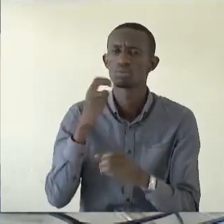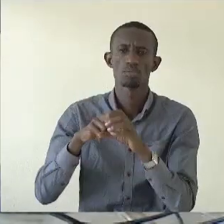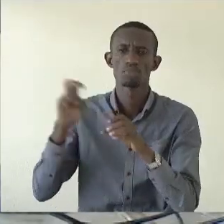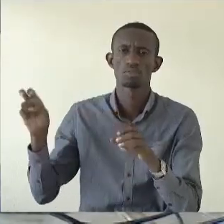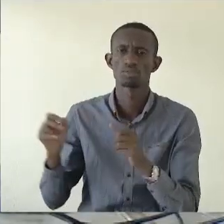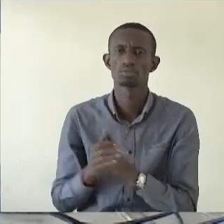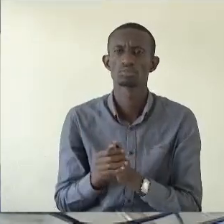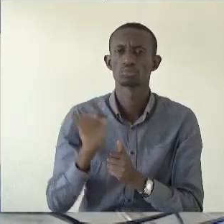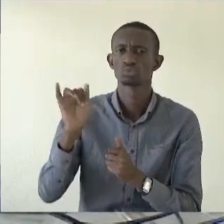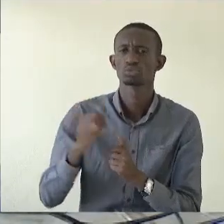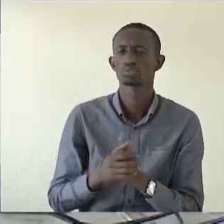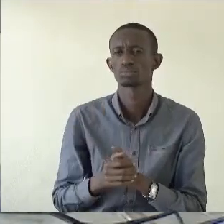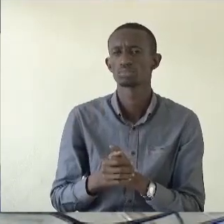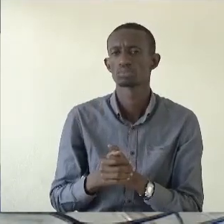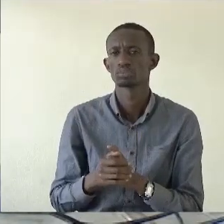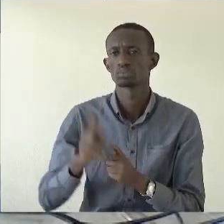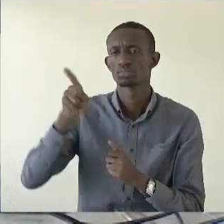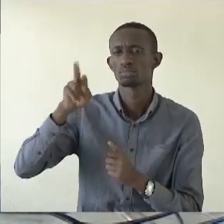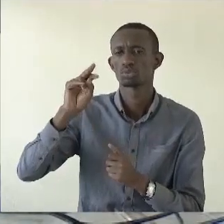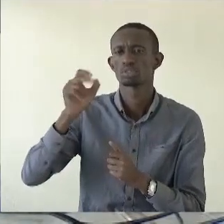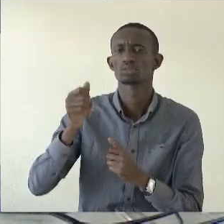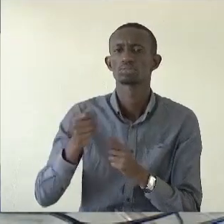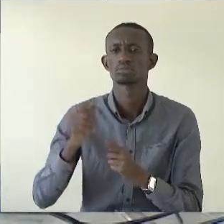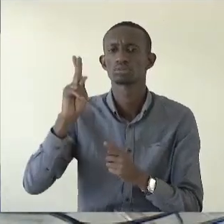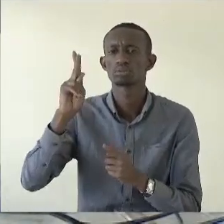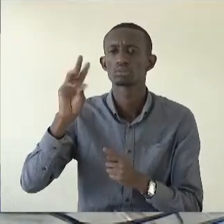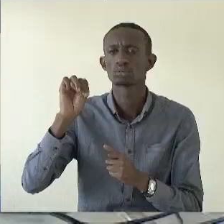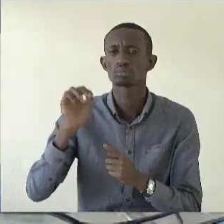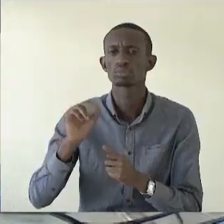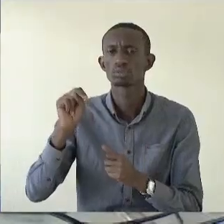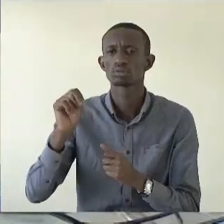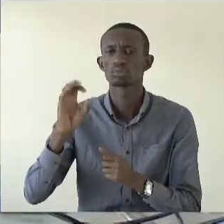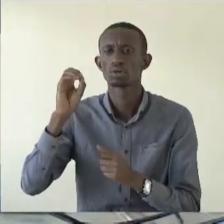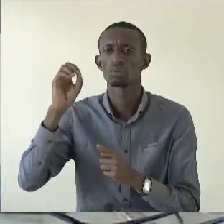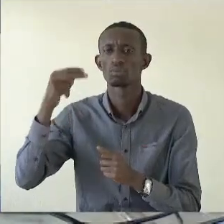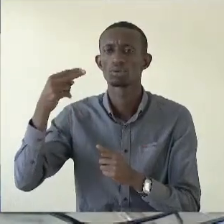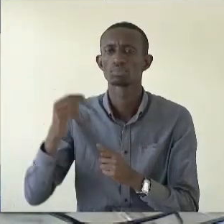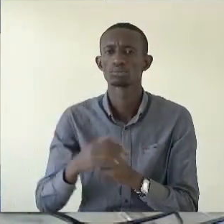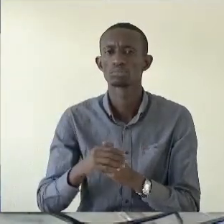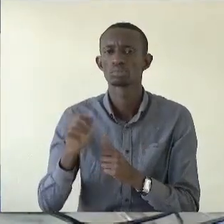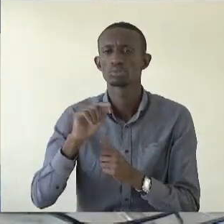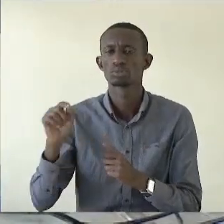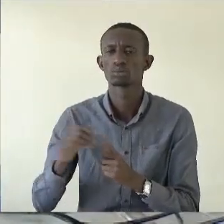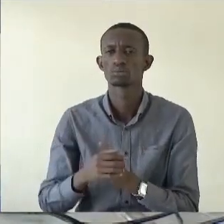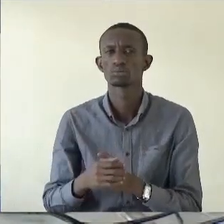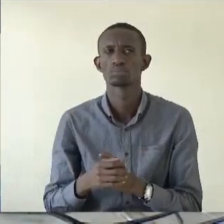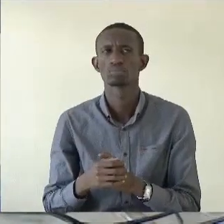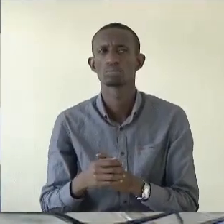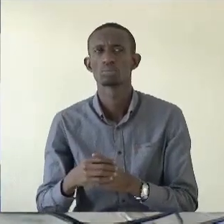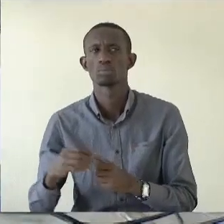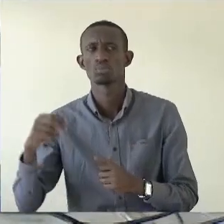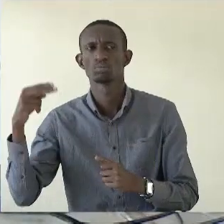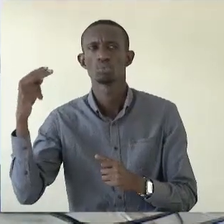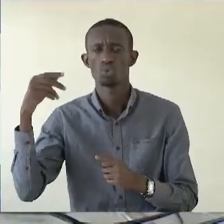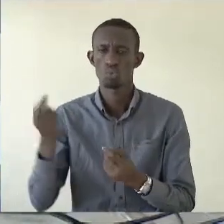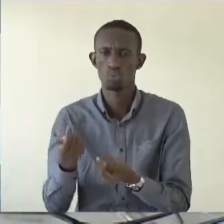have potassium permanganate. This reaction takes place in presence of acid and heat. So we are able